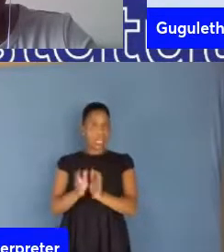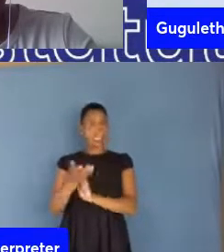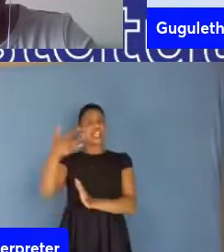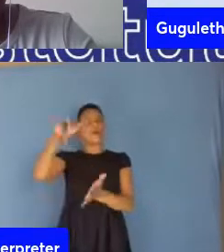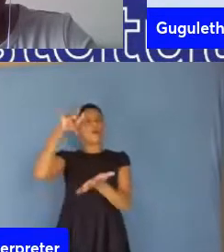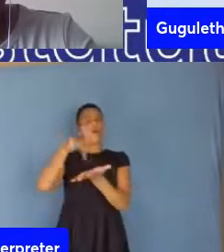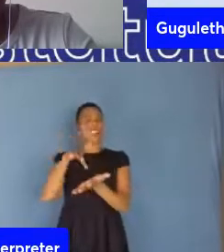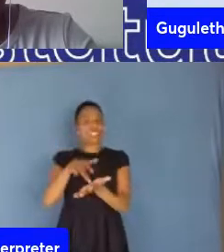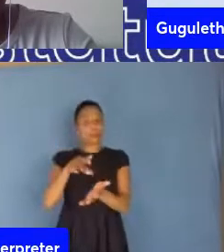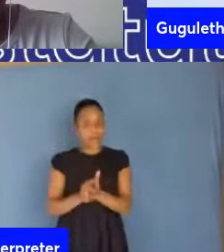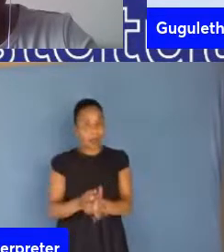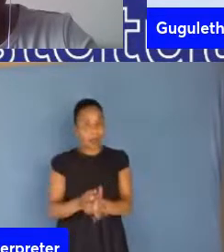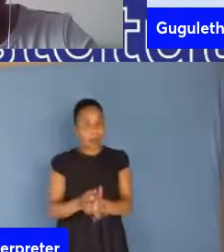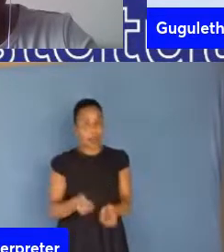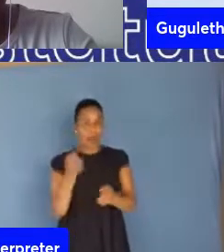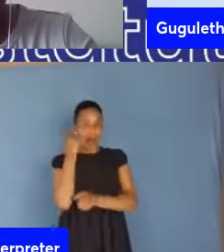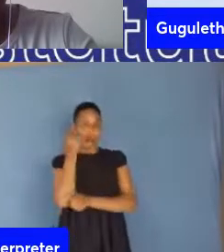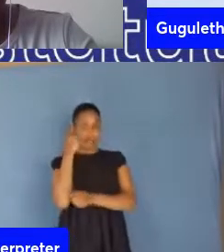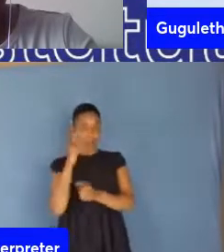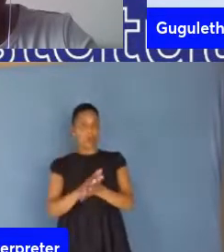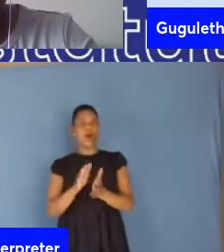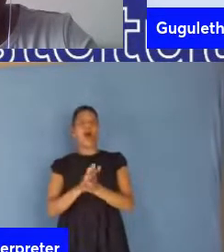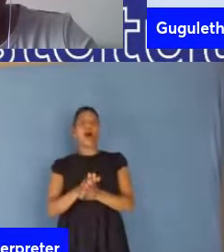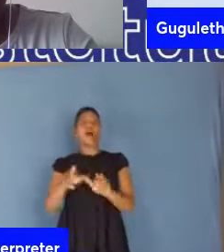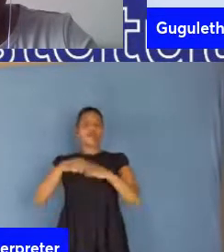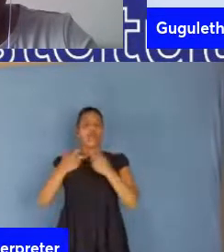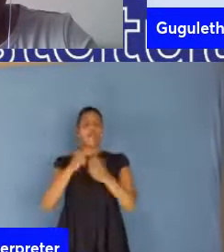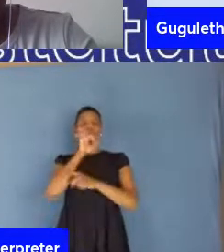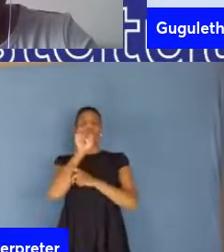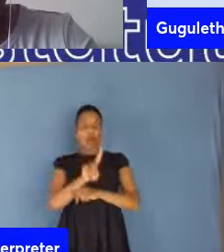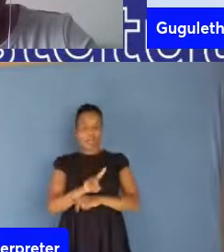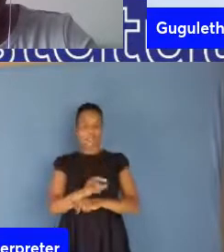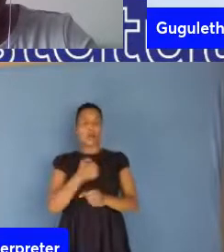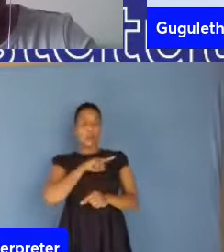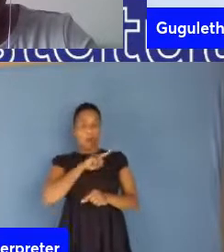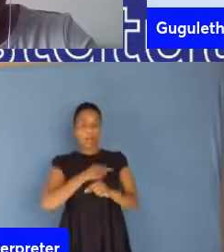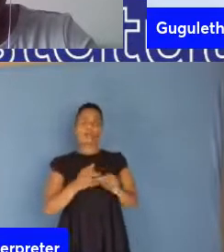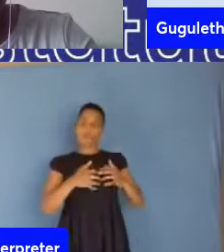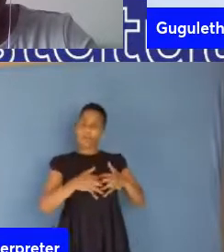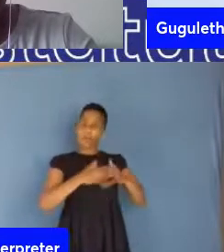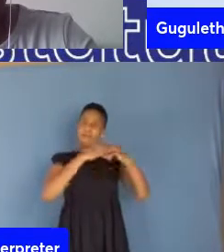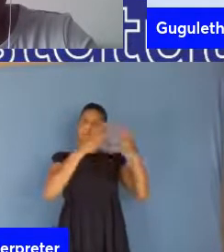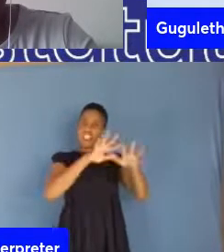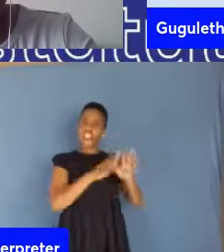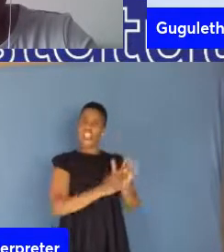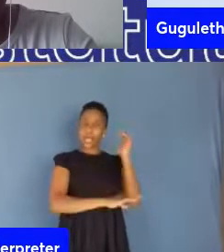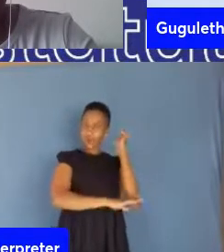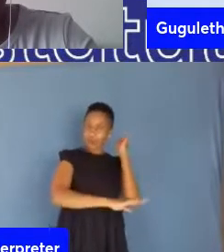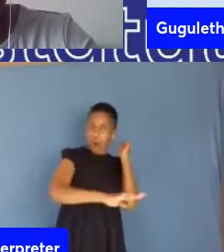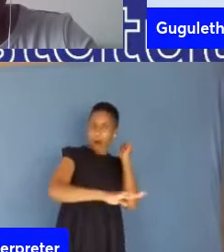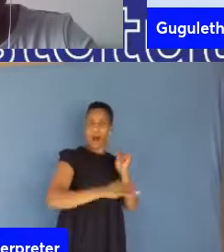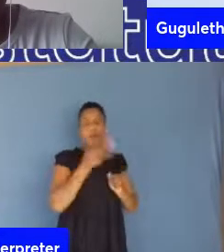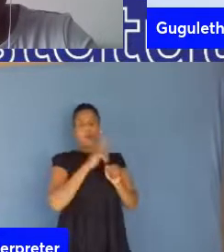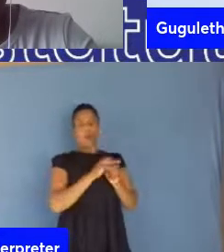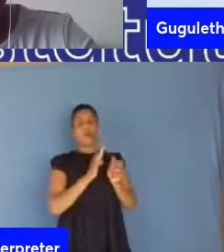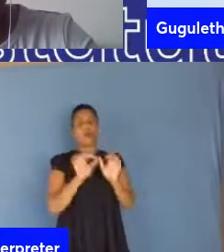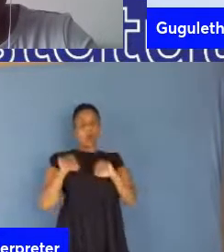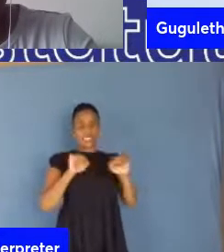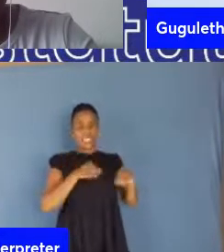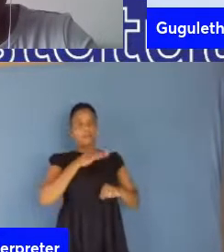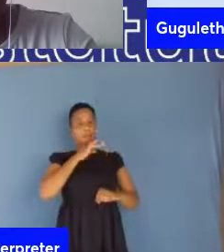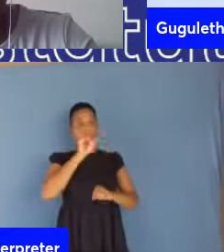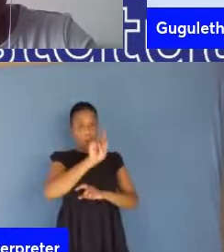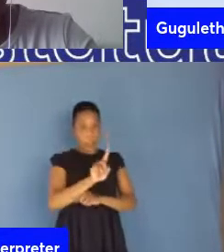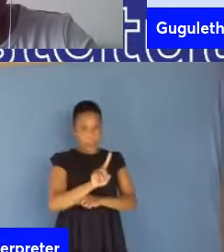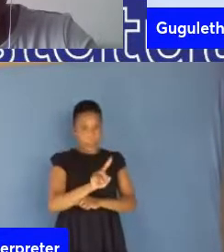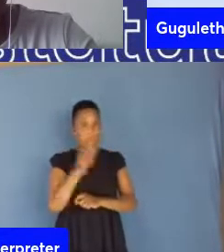set the foundational teachings of what consent is. Then I think on a second leg, and most importantly, I think we